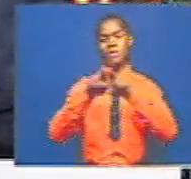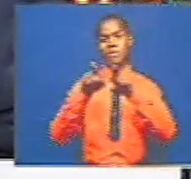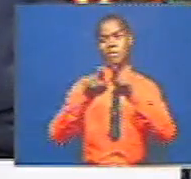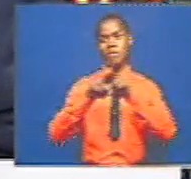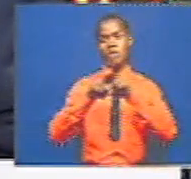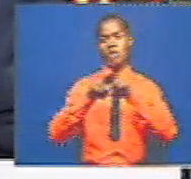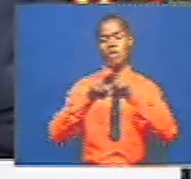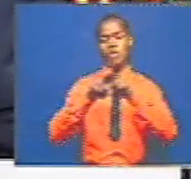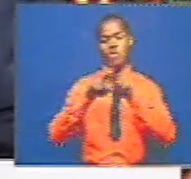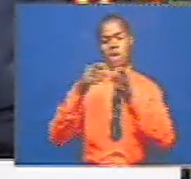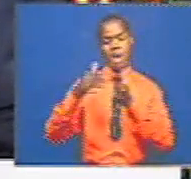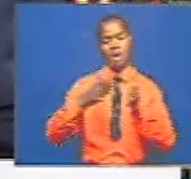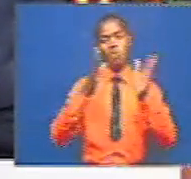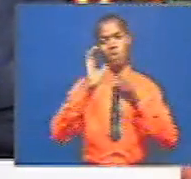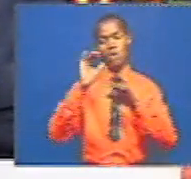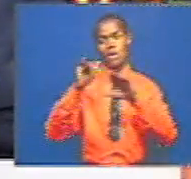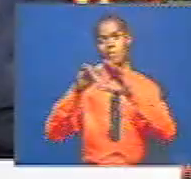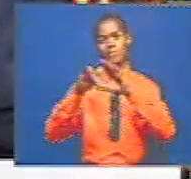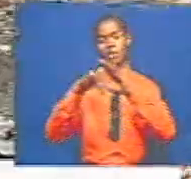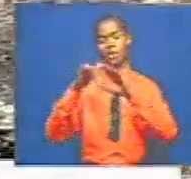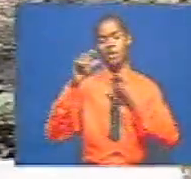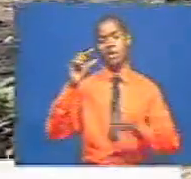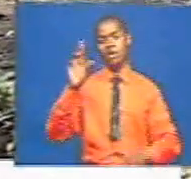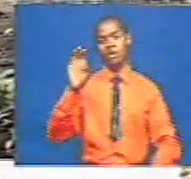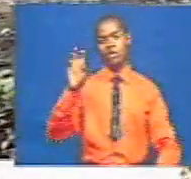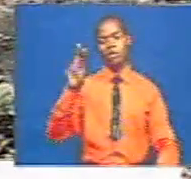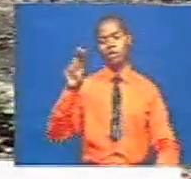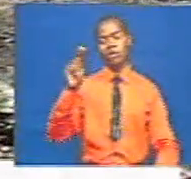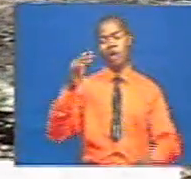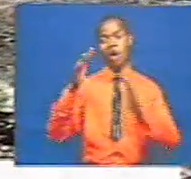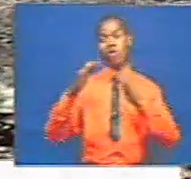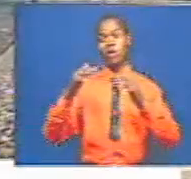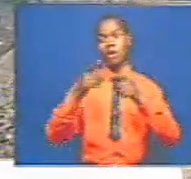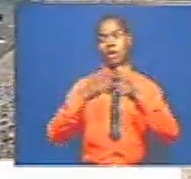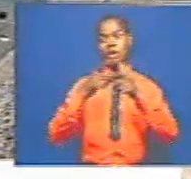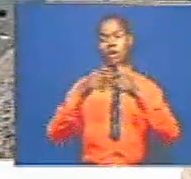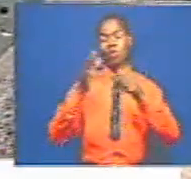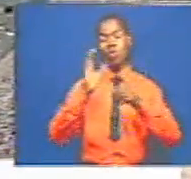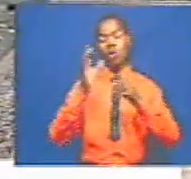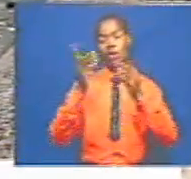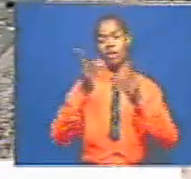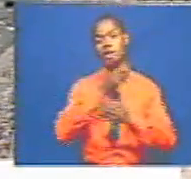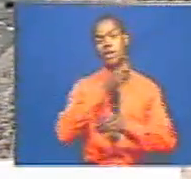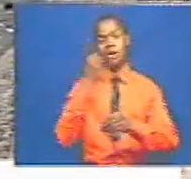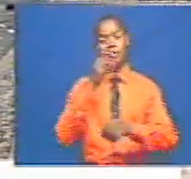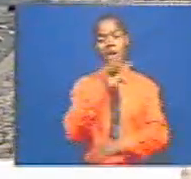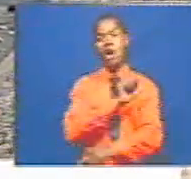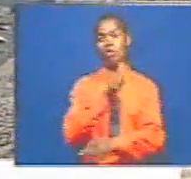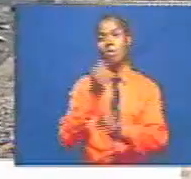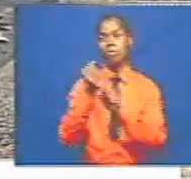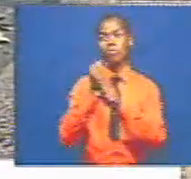their greenhouses, and they let the rivers dry. We are there as an authority to make sure that we